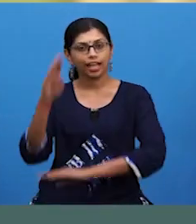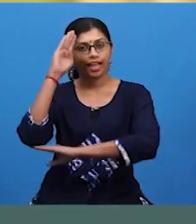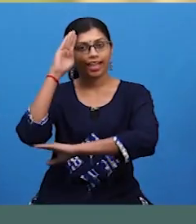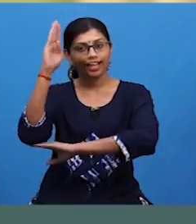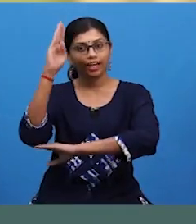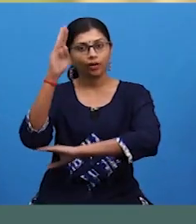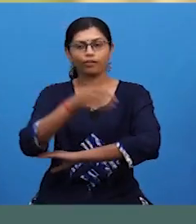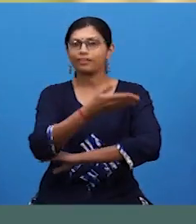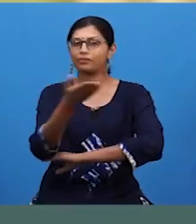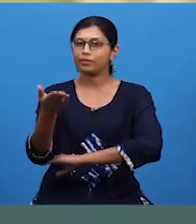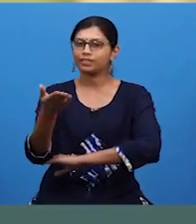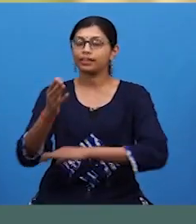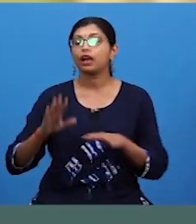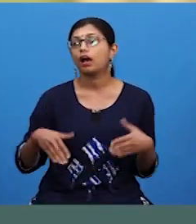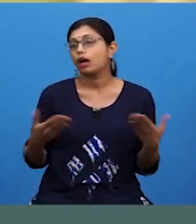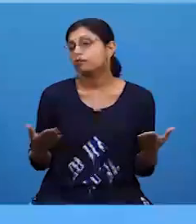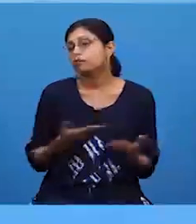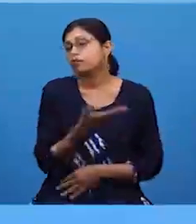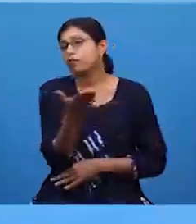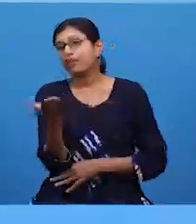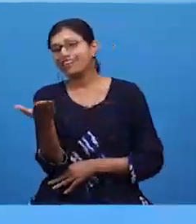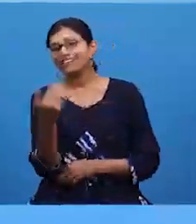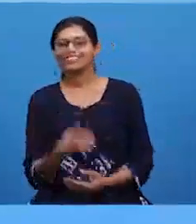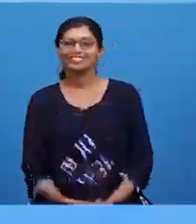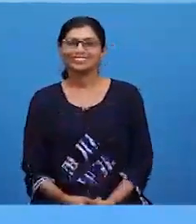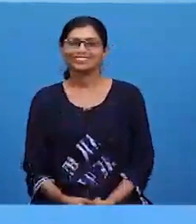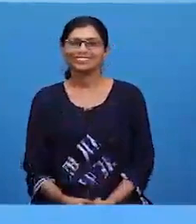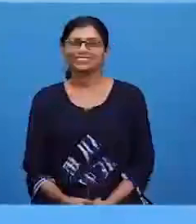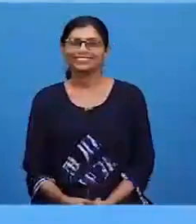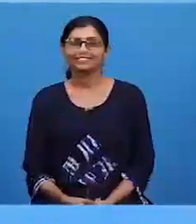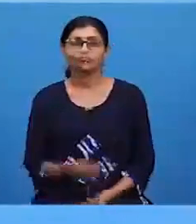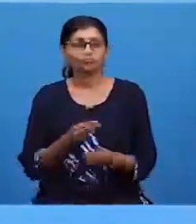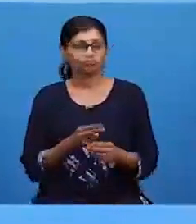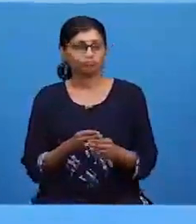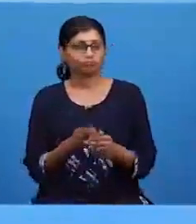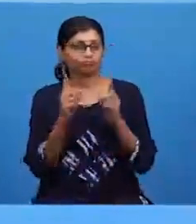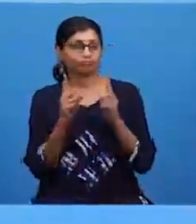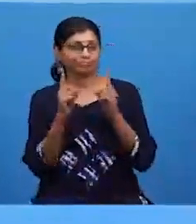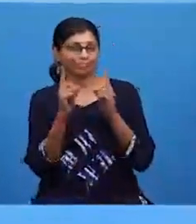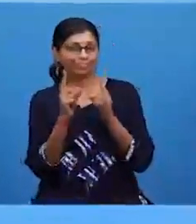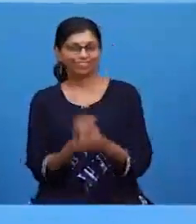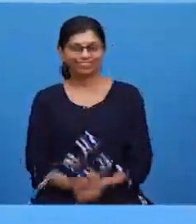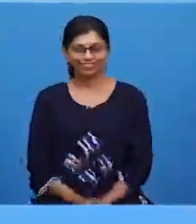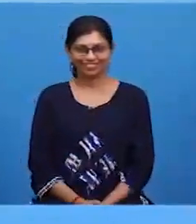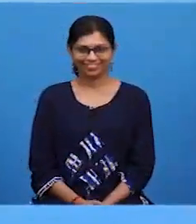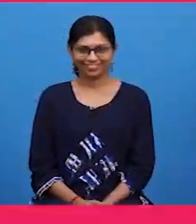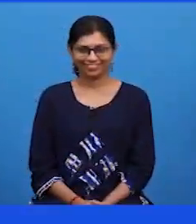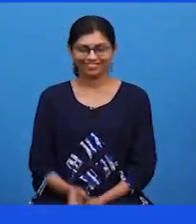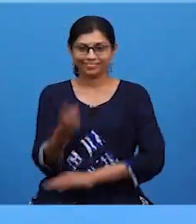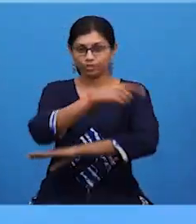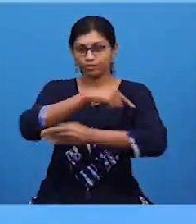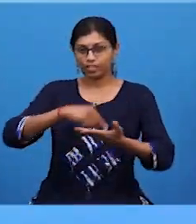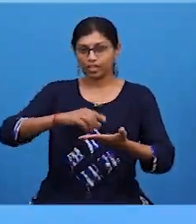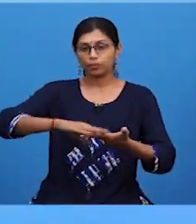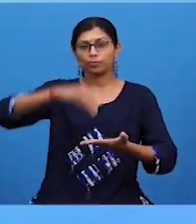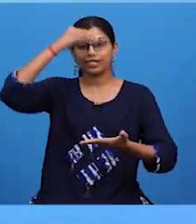Hello there! How's everyone doing? I am Mr. D, and you will be having an English lesson